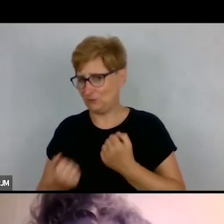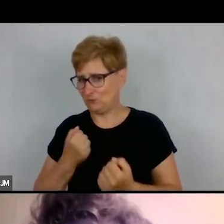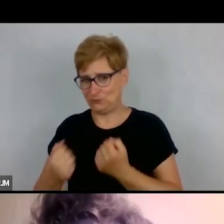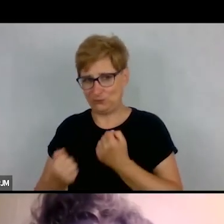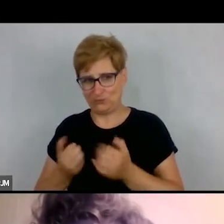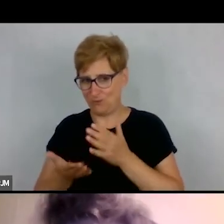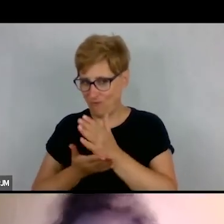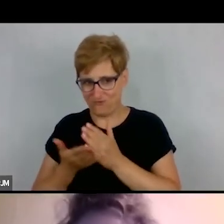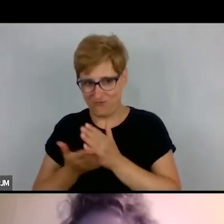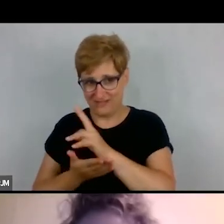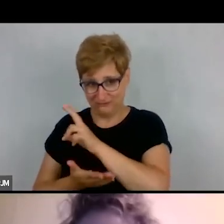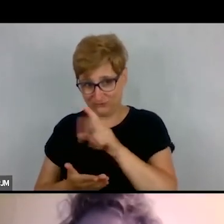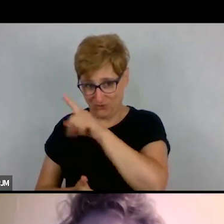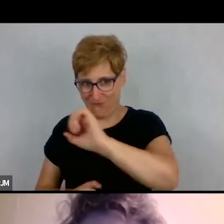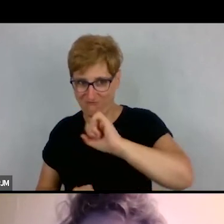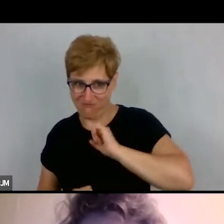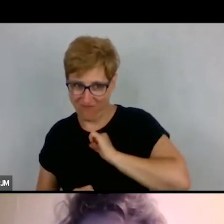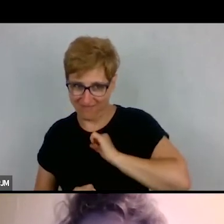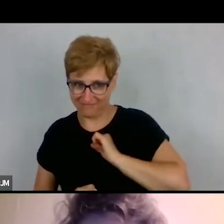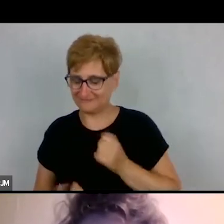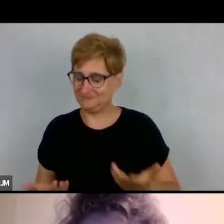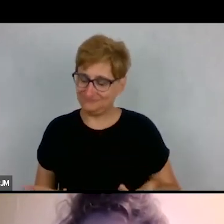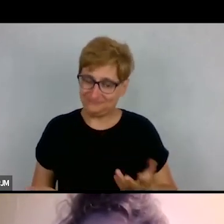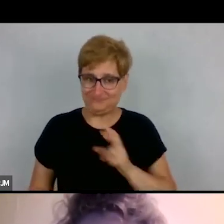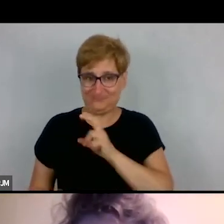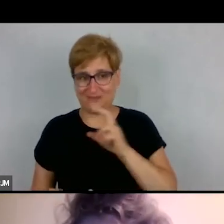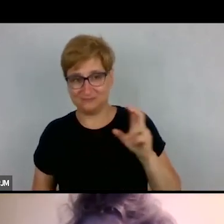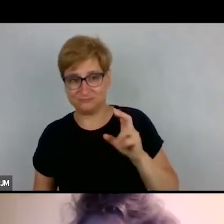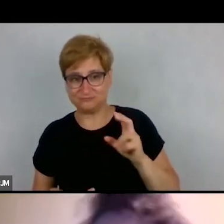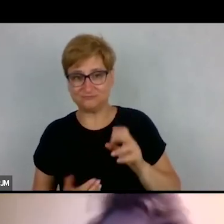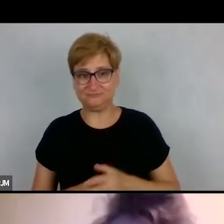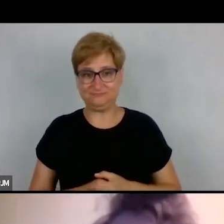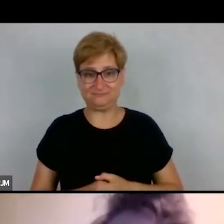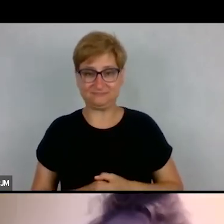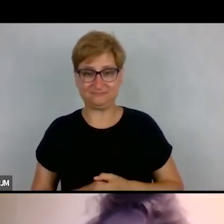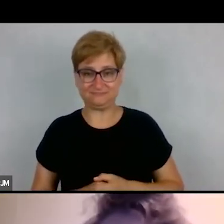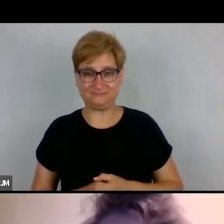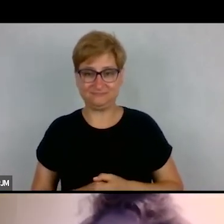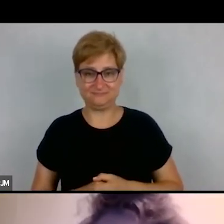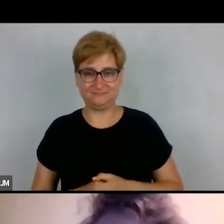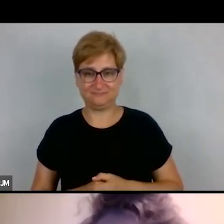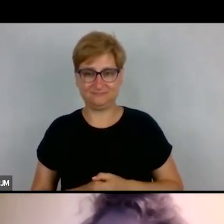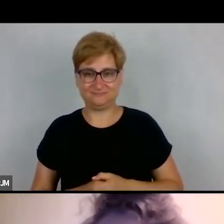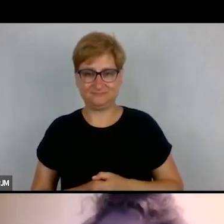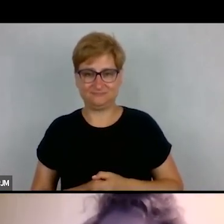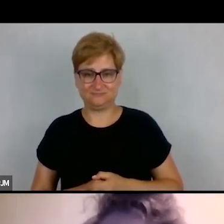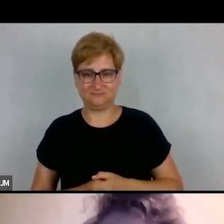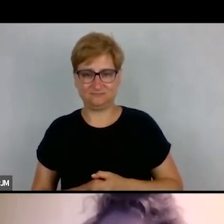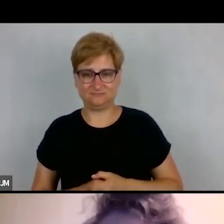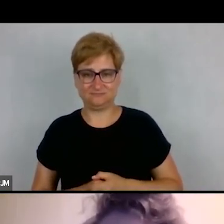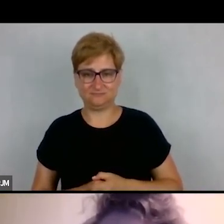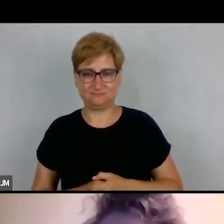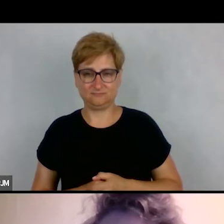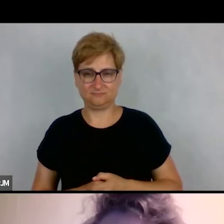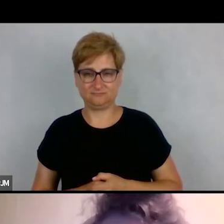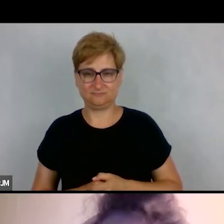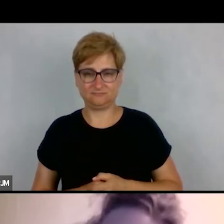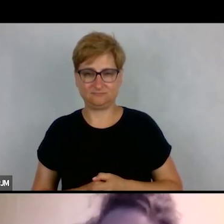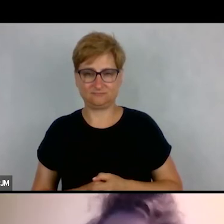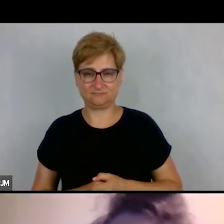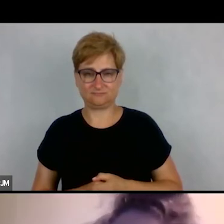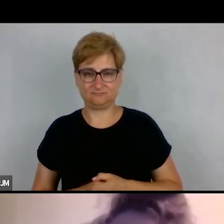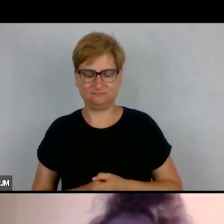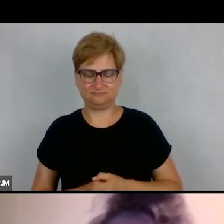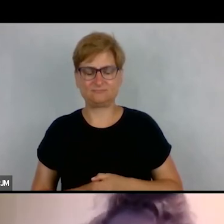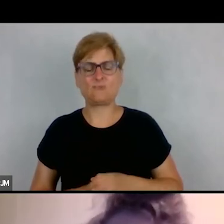No, I mean, that's not to say when you run workshops or when you hold discussions in South Africa that you don't run into opposition. Of course you